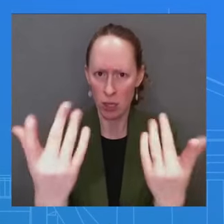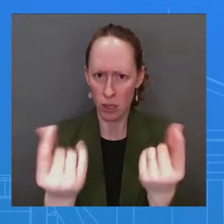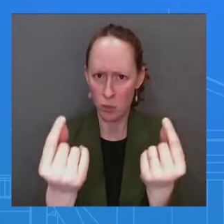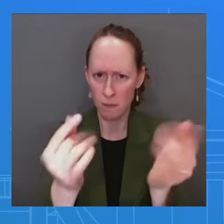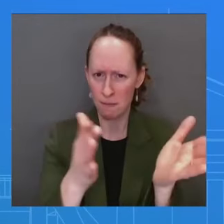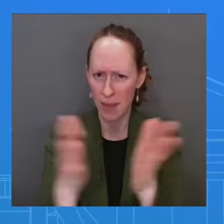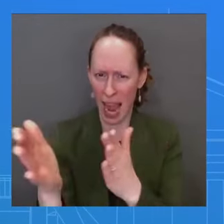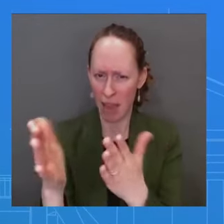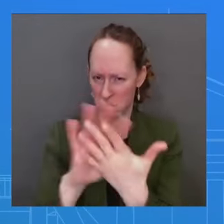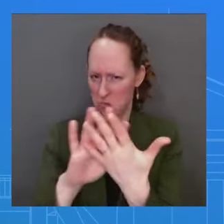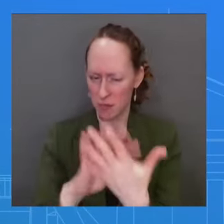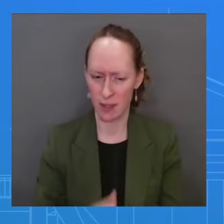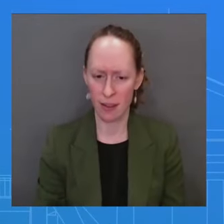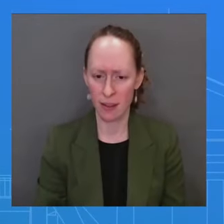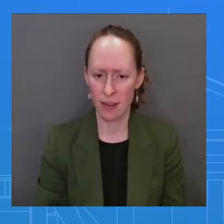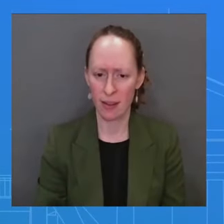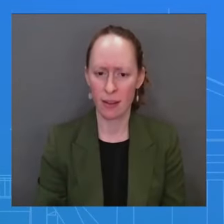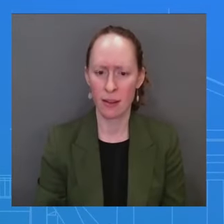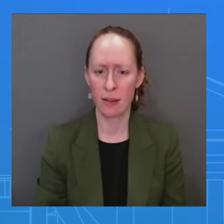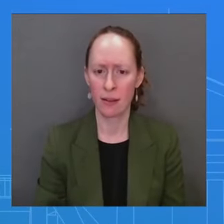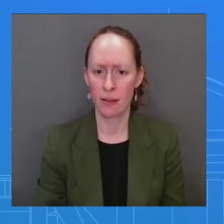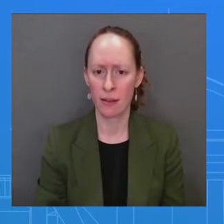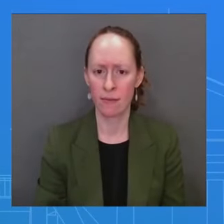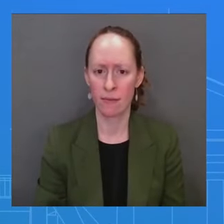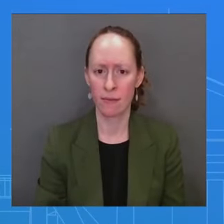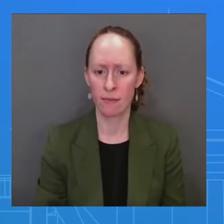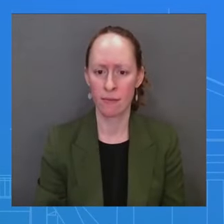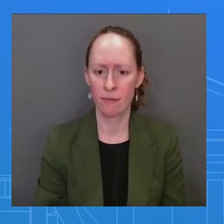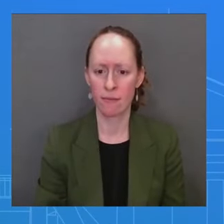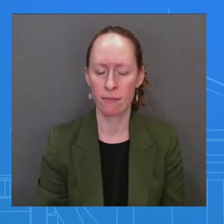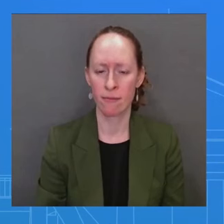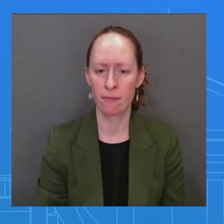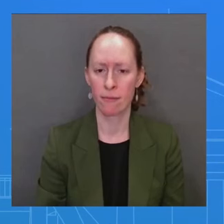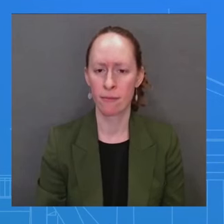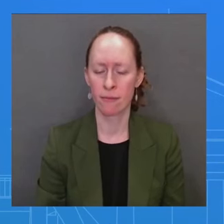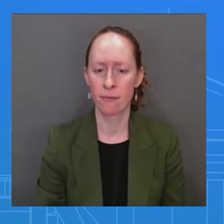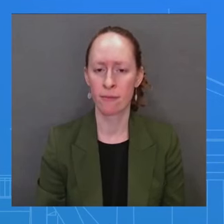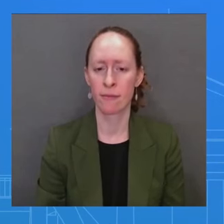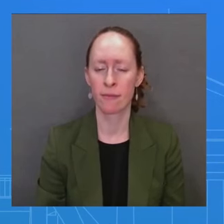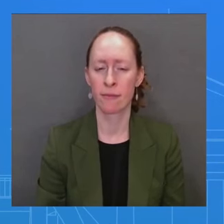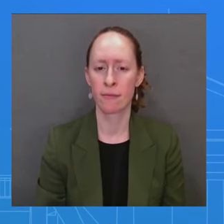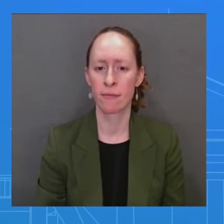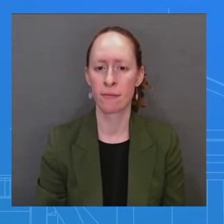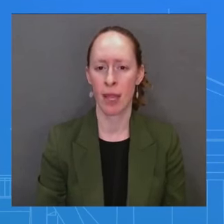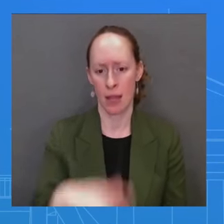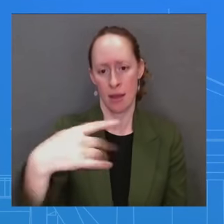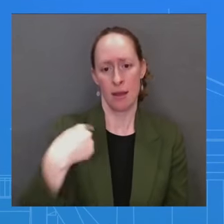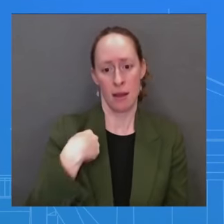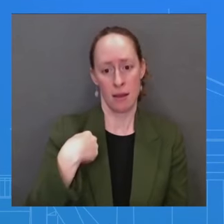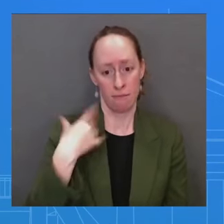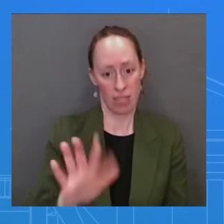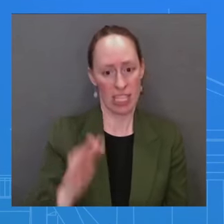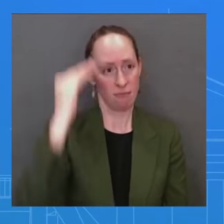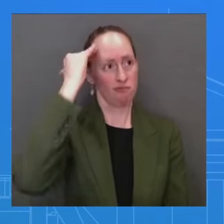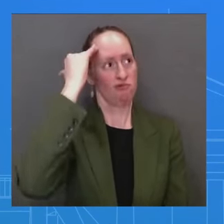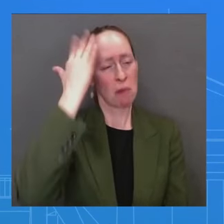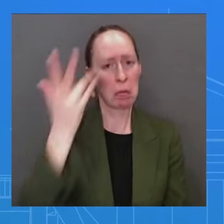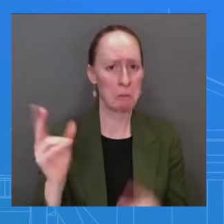question, I haven't seen any indications. I'm not aware of any indications that there's been some sort of